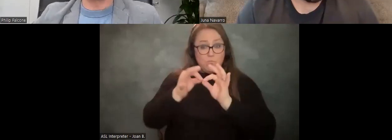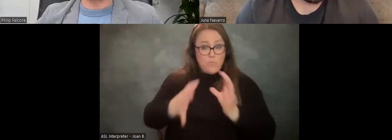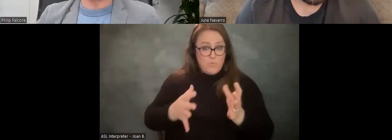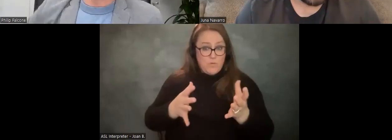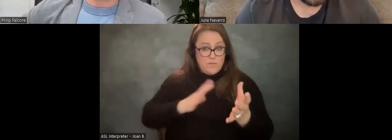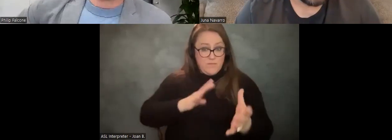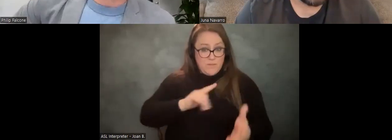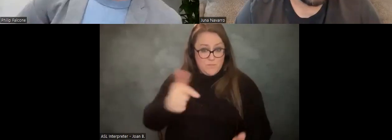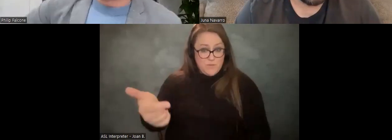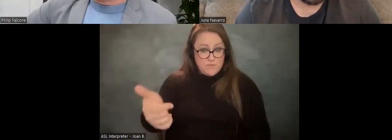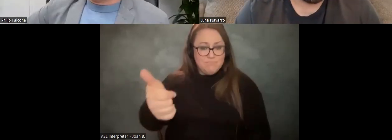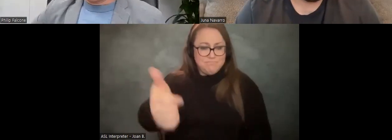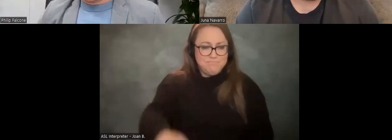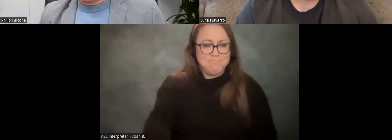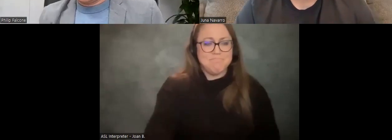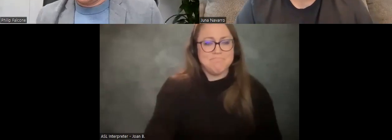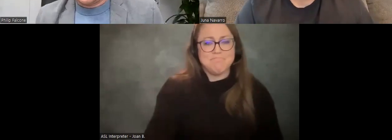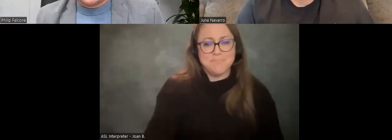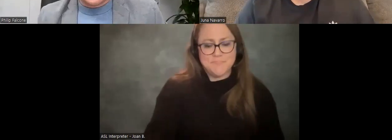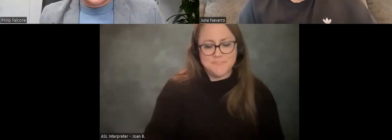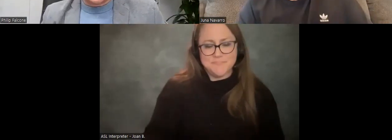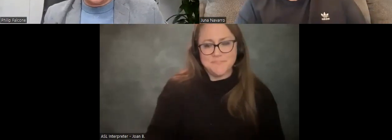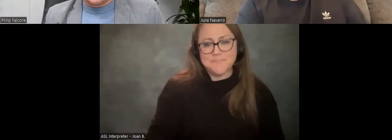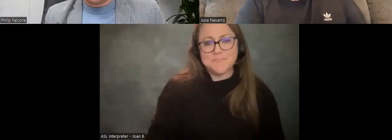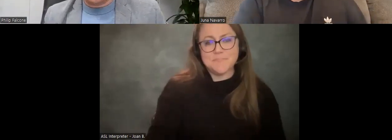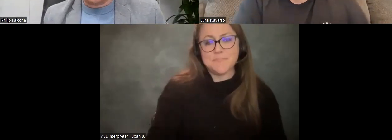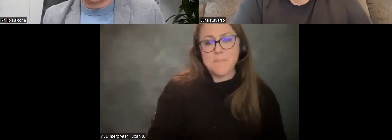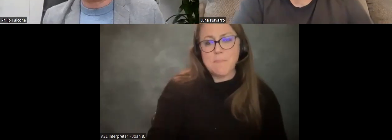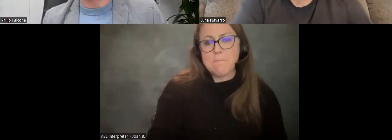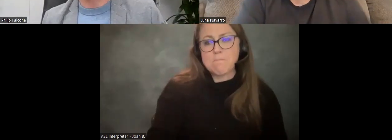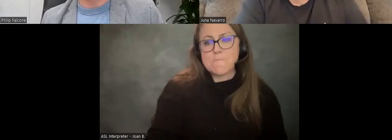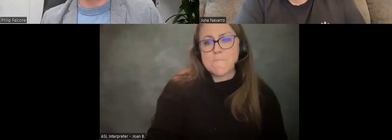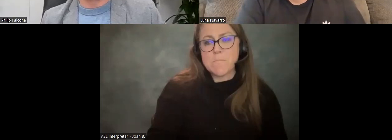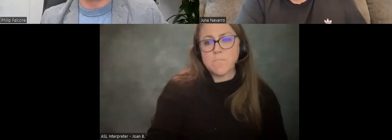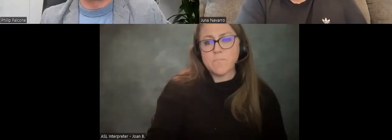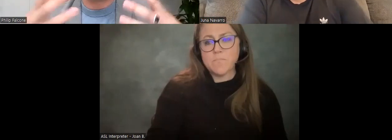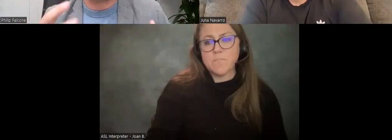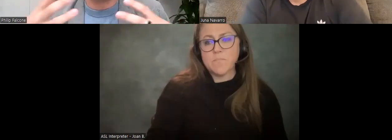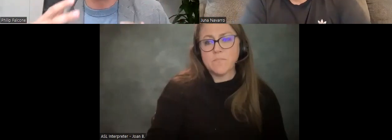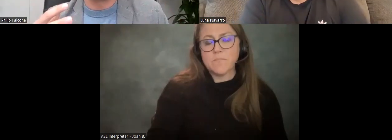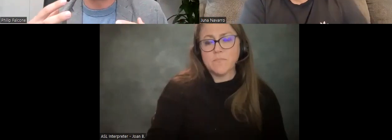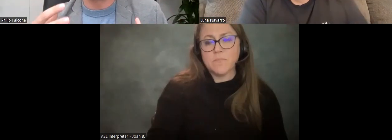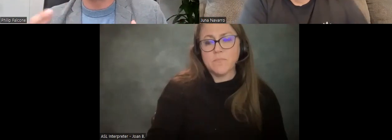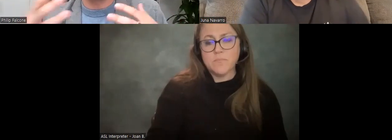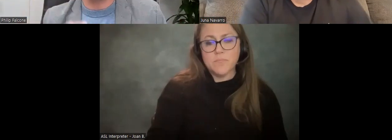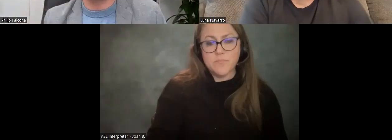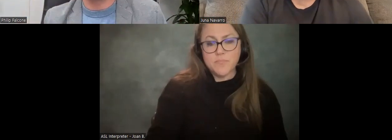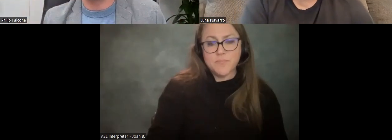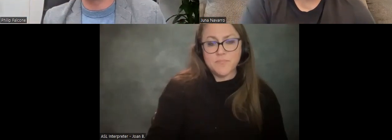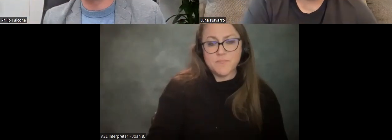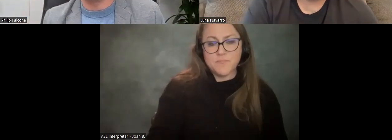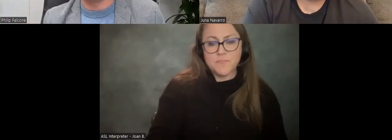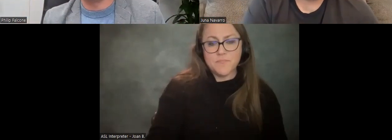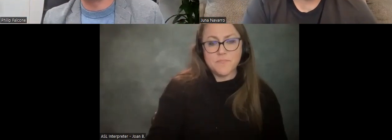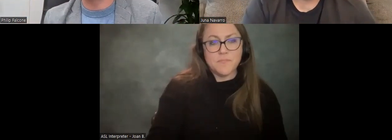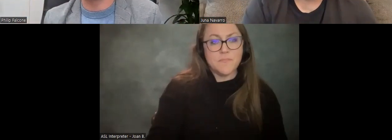Cool, thanks, Juan. So I wanted to kind of start my portion by kind of acknowledging a few things. So I come at